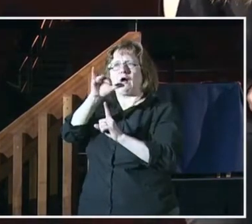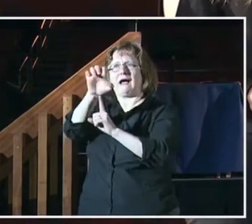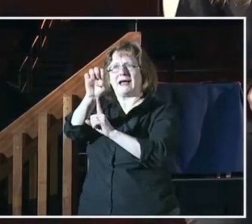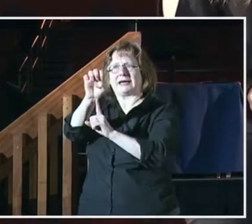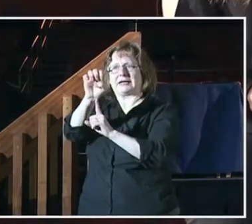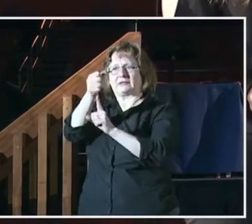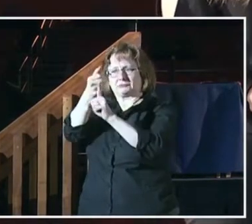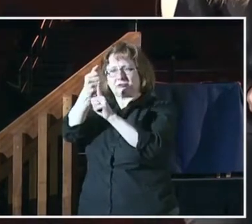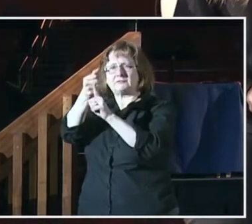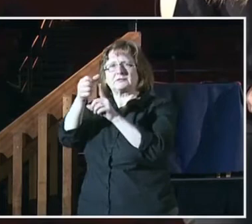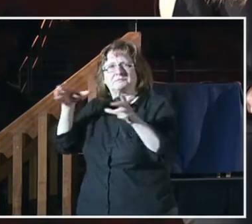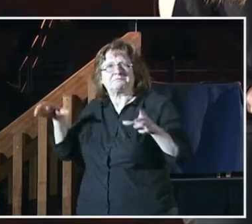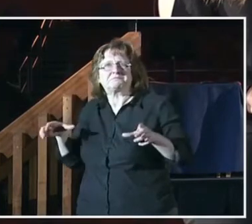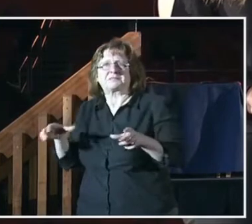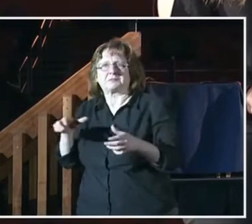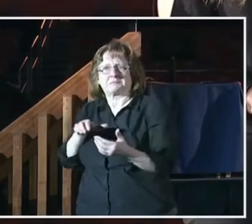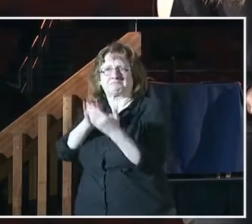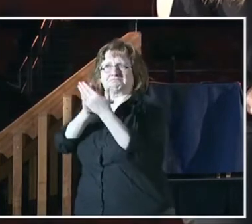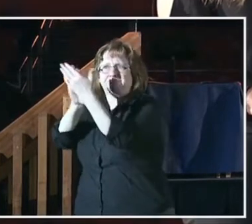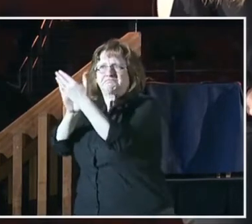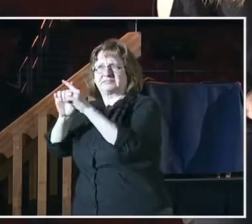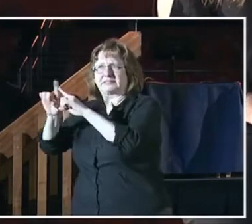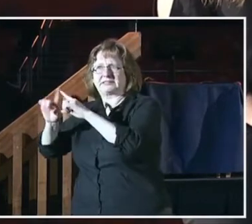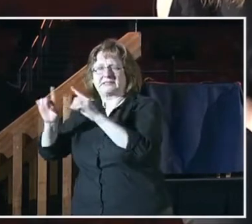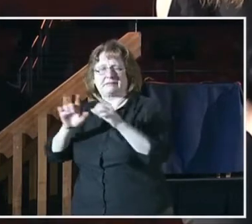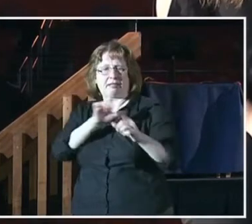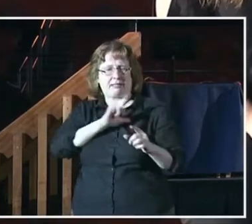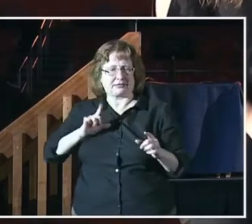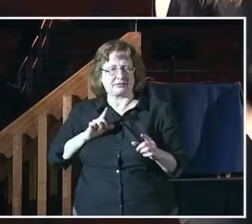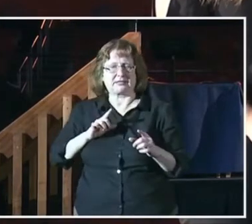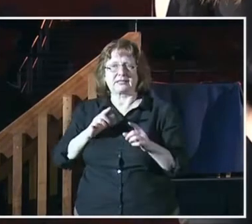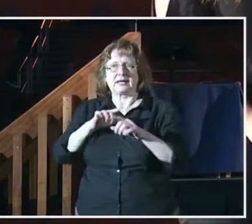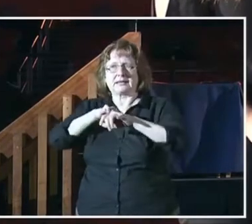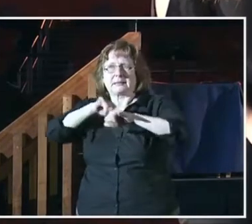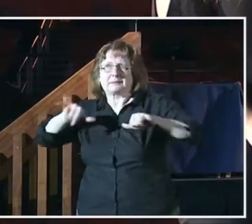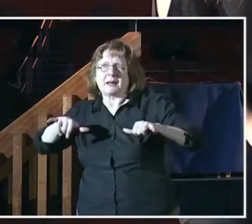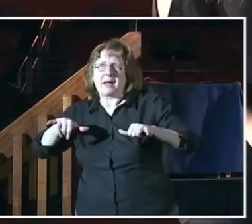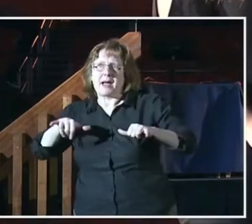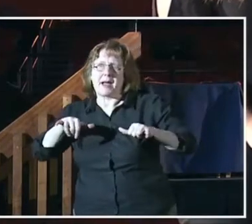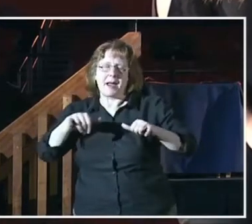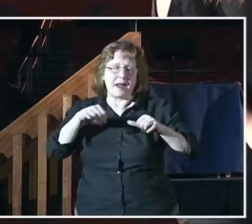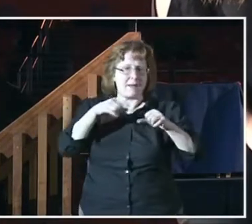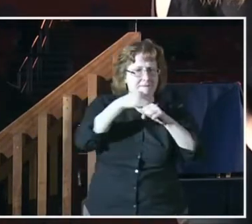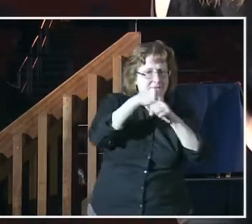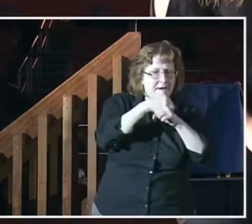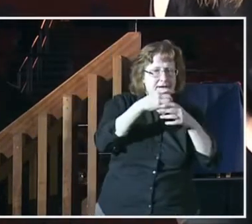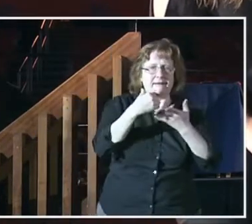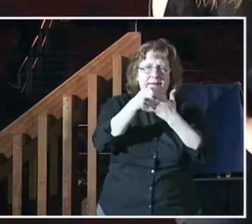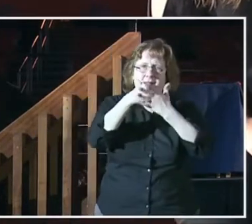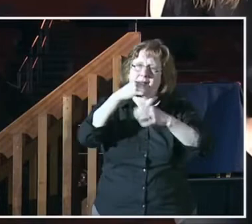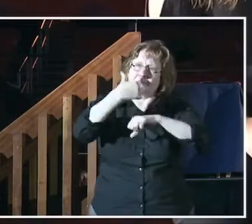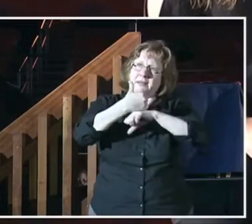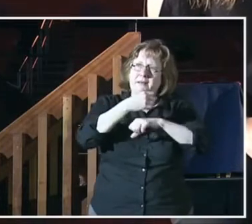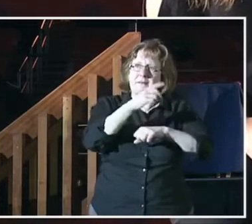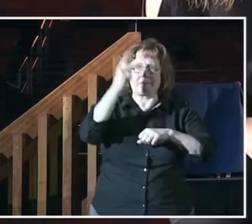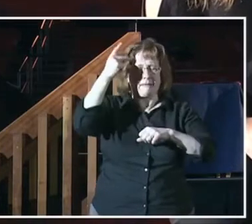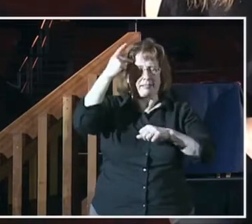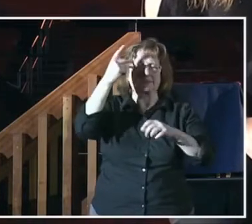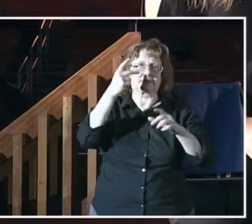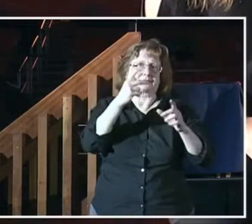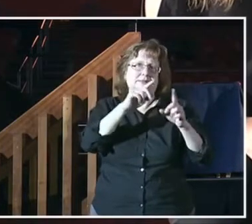Rye actively confronts problematic legislation while slaying in the political arenas. going toe-to-toe with politicians and